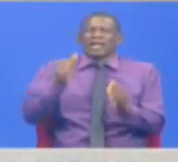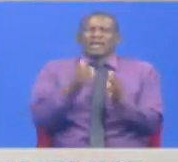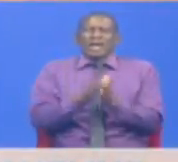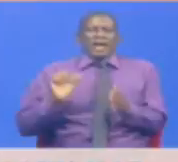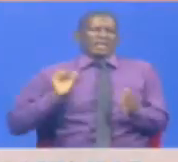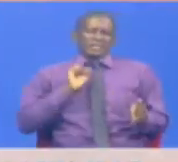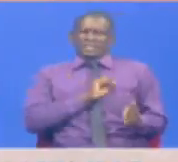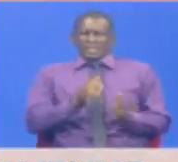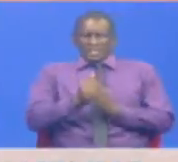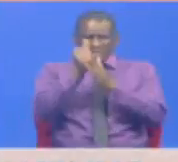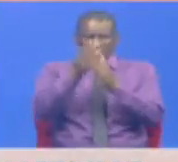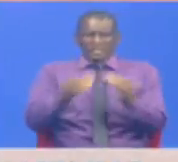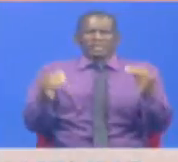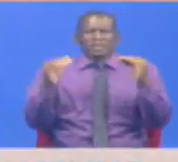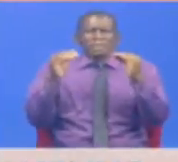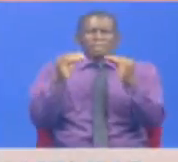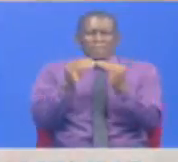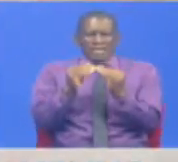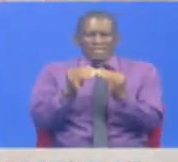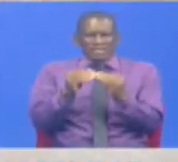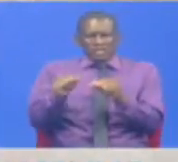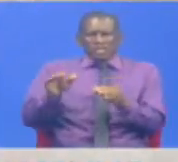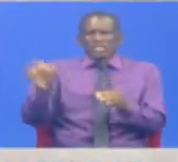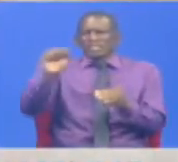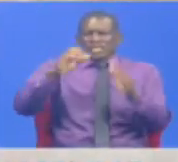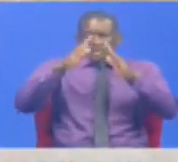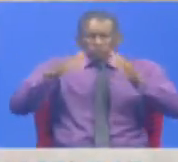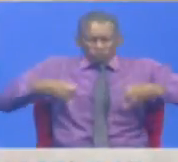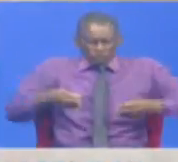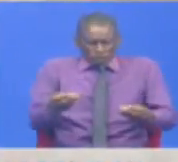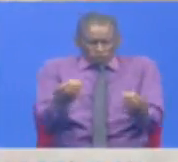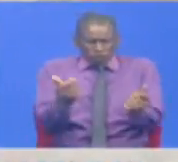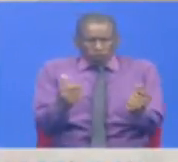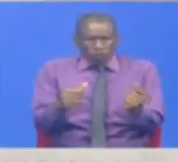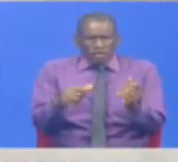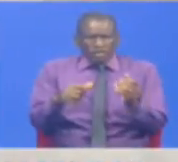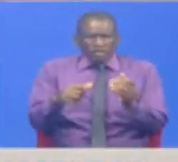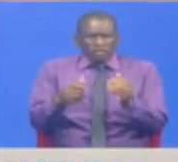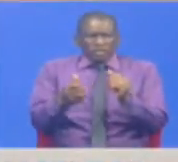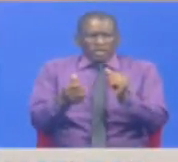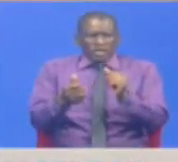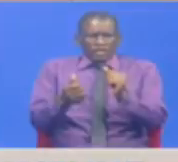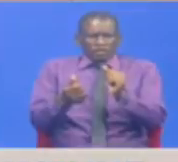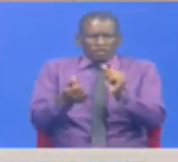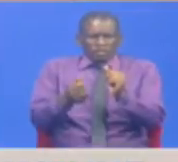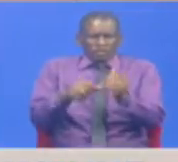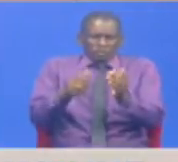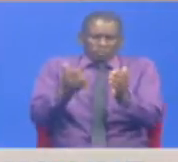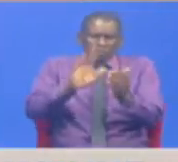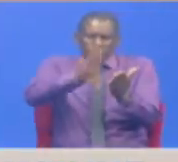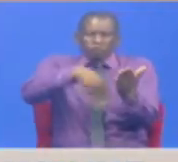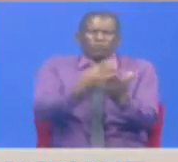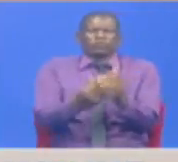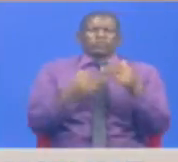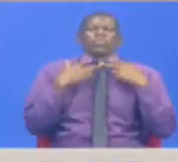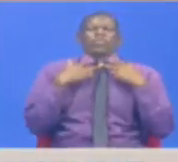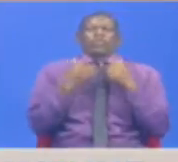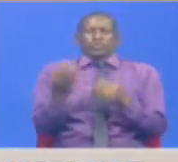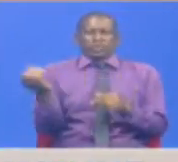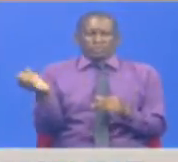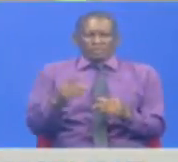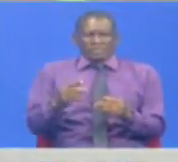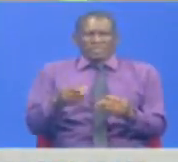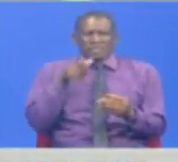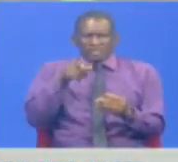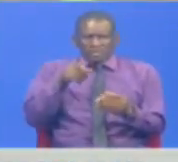State House to try and end the stalemate that has dragged on for 3 months. Part of the enticements included a promise